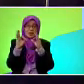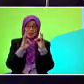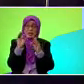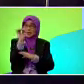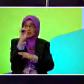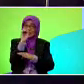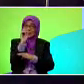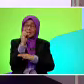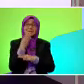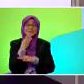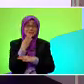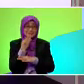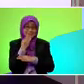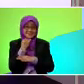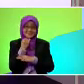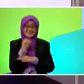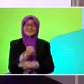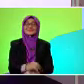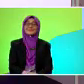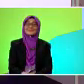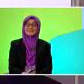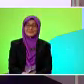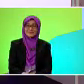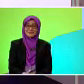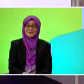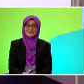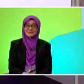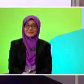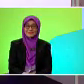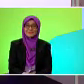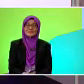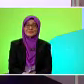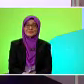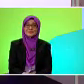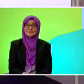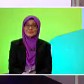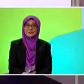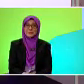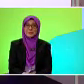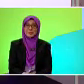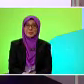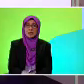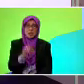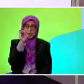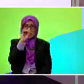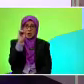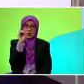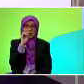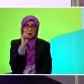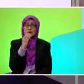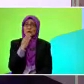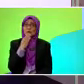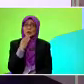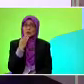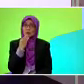it. So it breathes. So that's why it rises. The dough rises. So without sugar, there's no nutrient for it